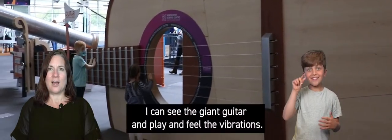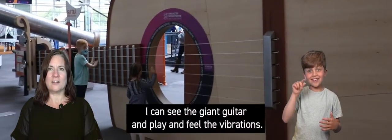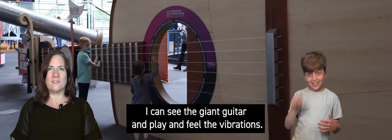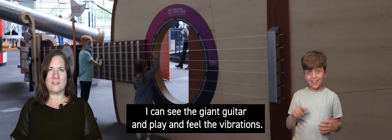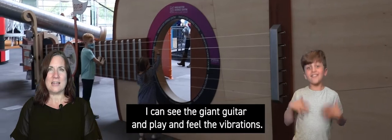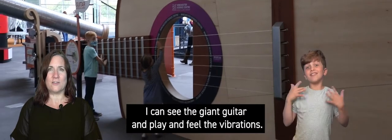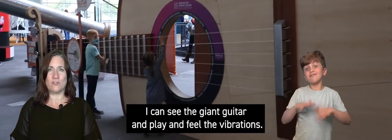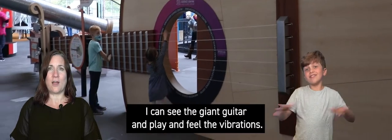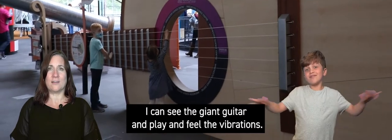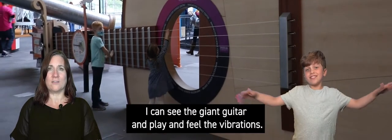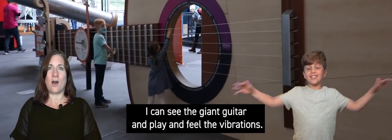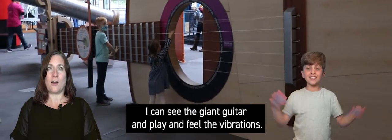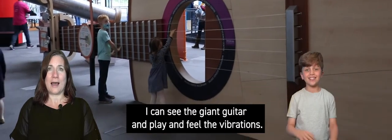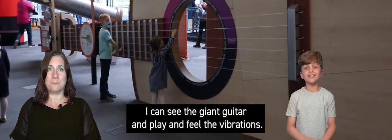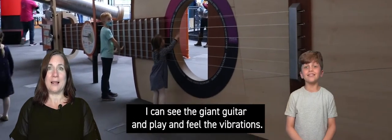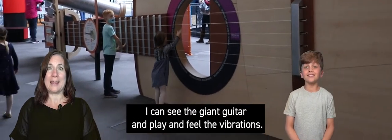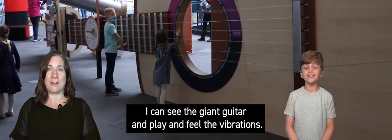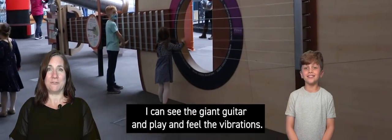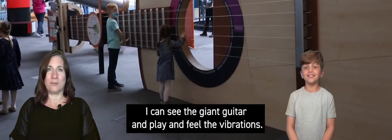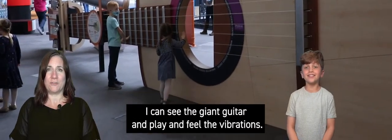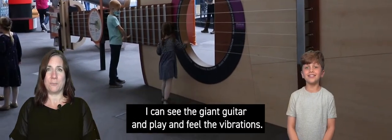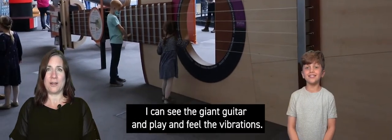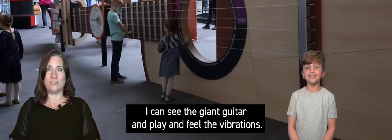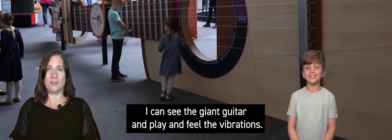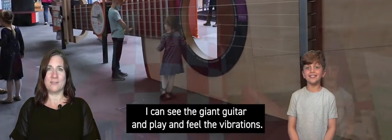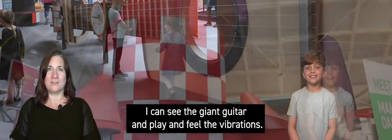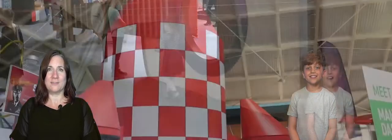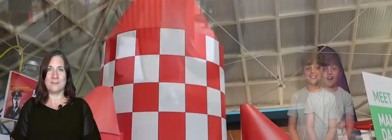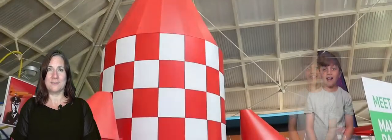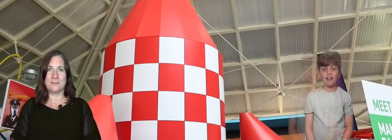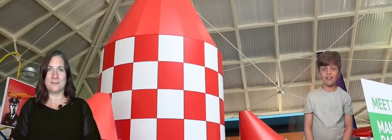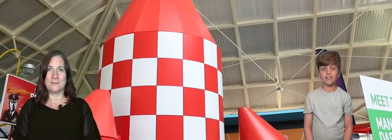I can see the giant guitar and play and feel the vibrations.